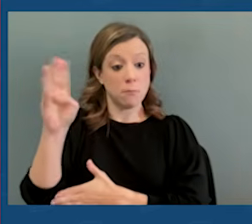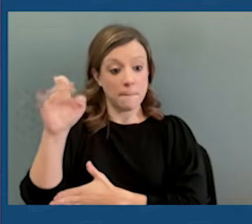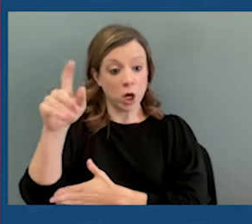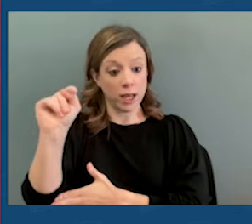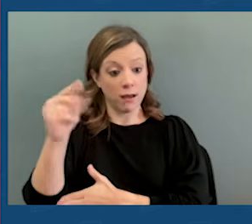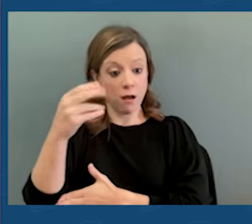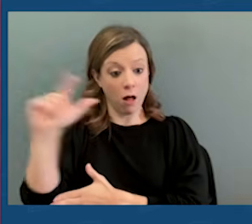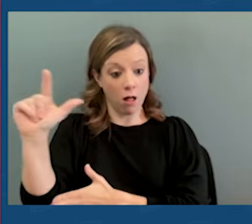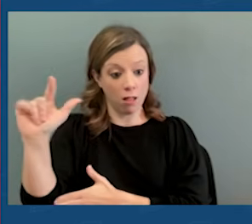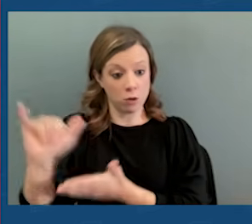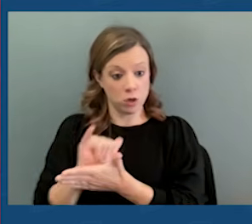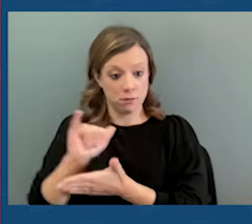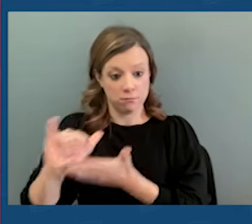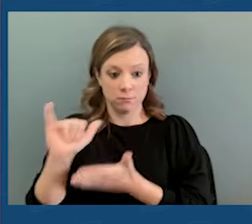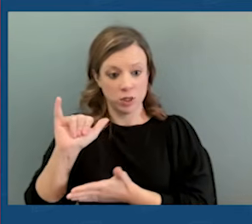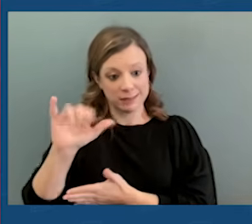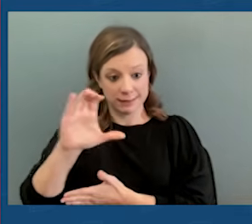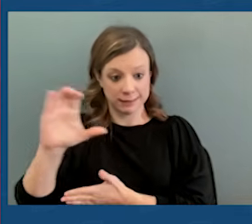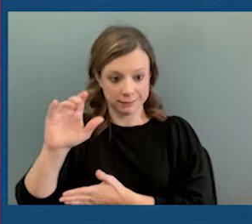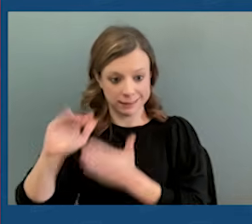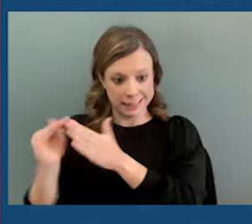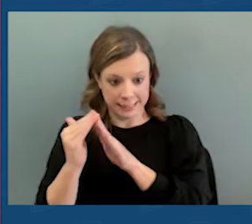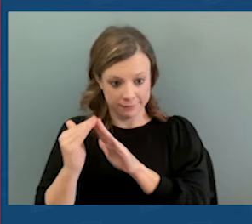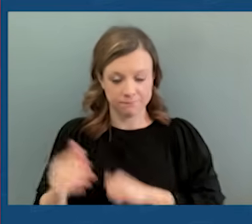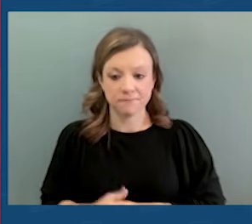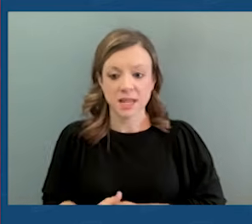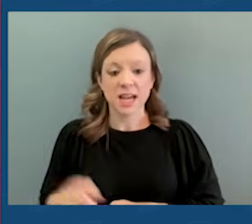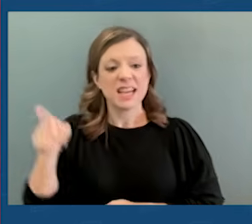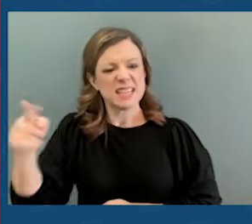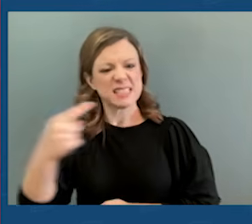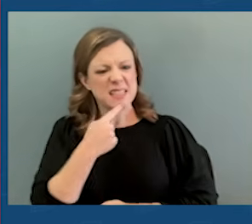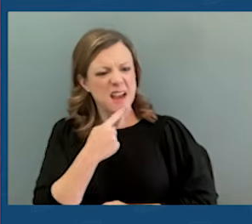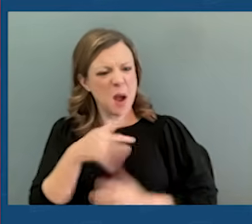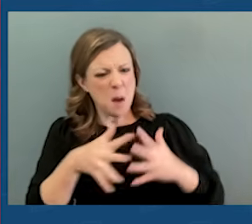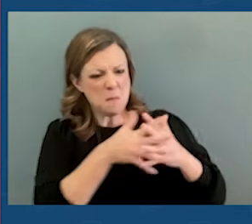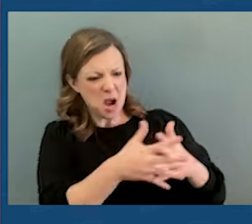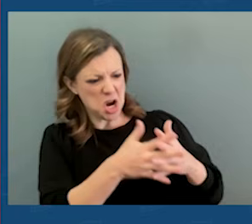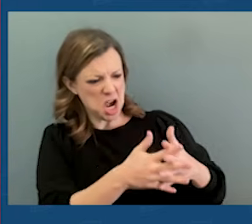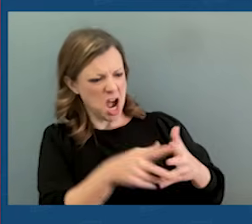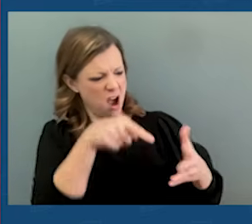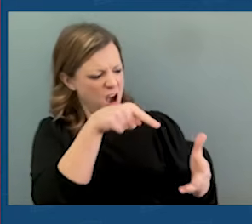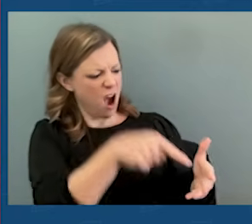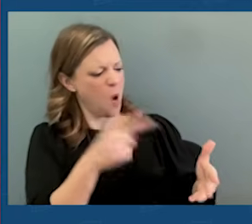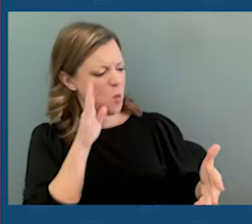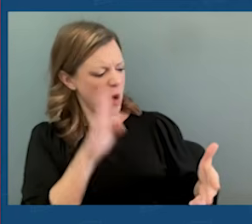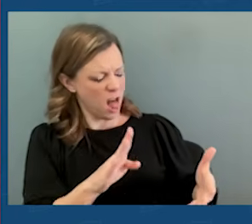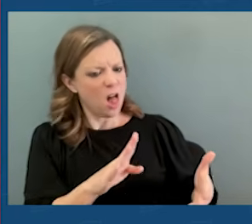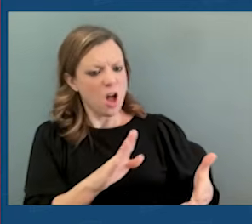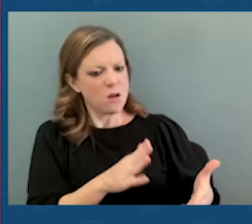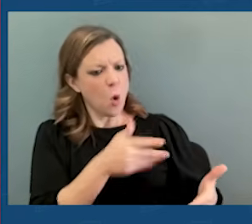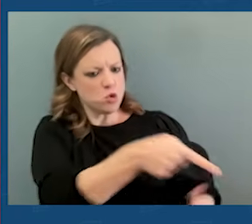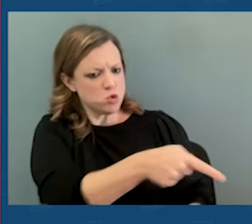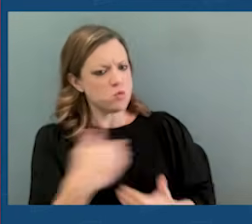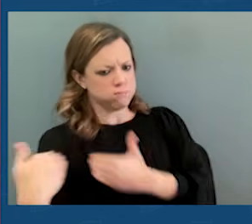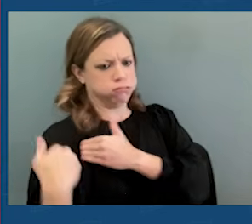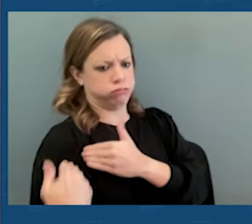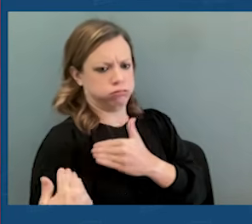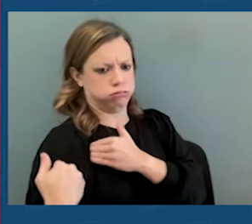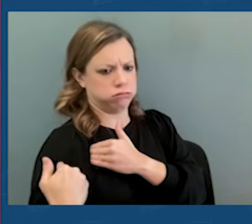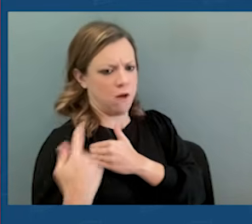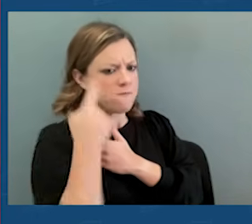And he declared that he would hold America up to the lightning scorn of moral indignation over slavery. He called